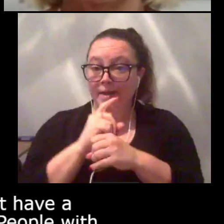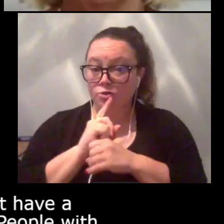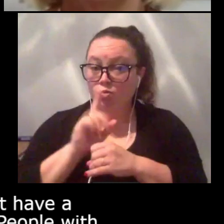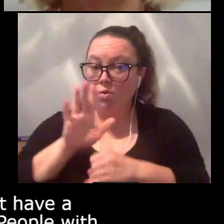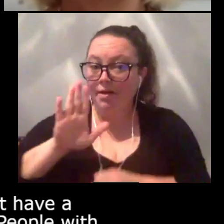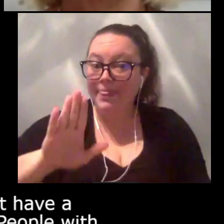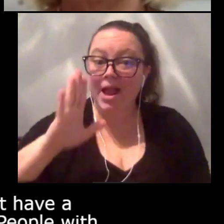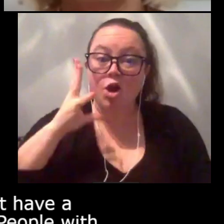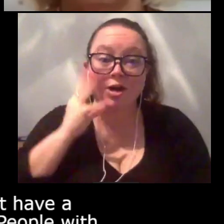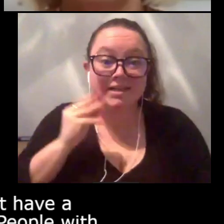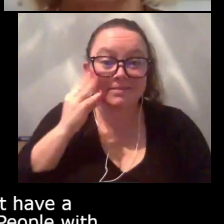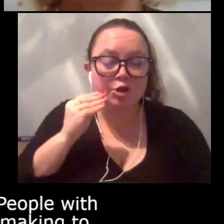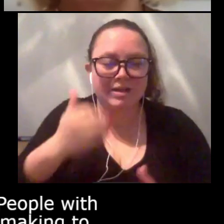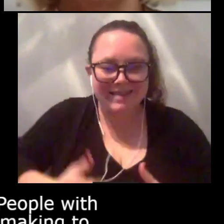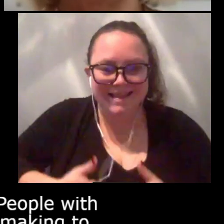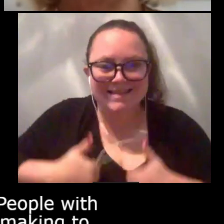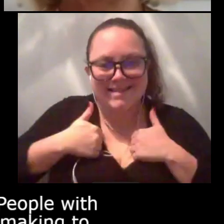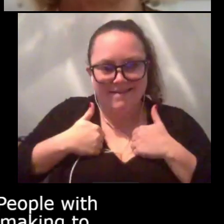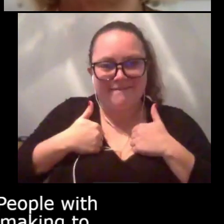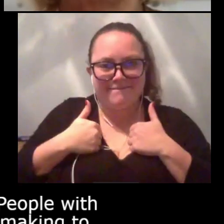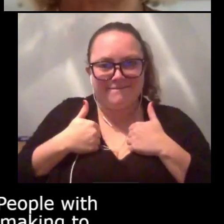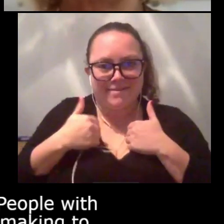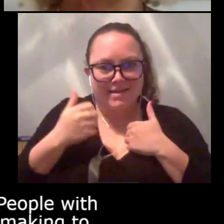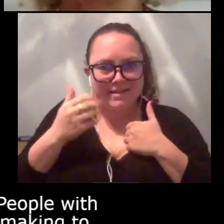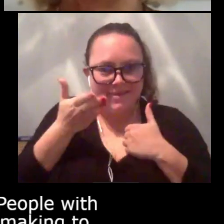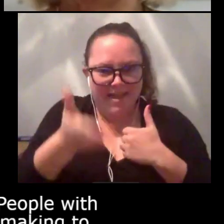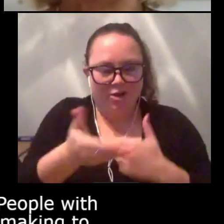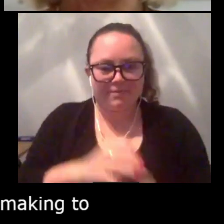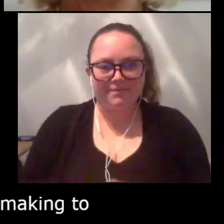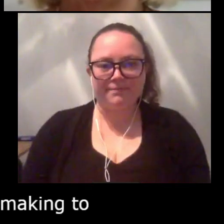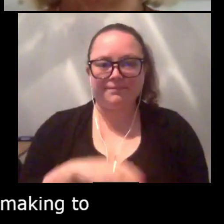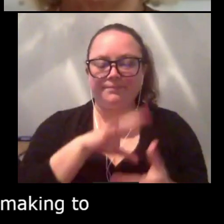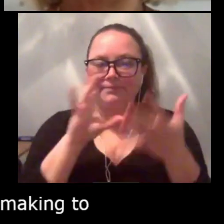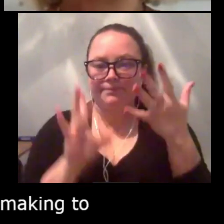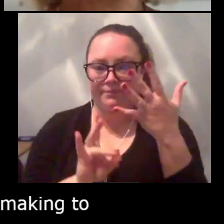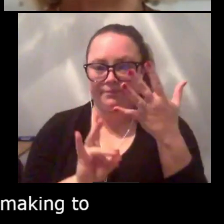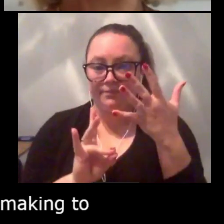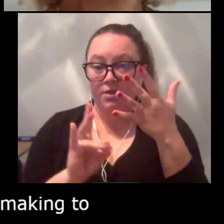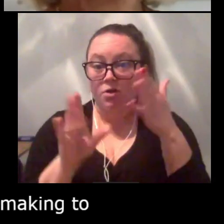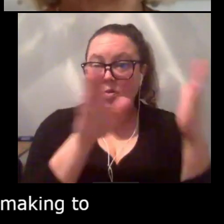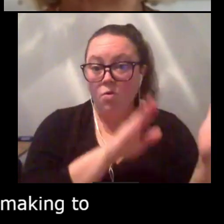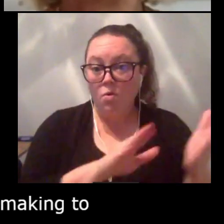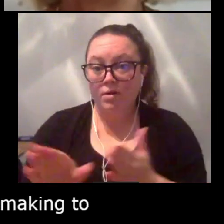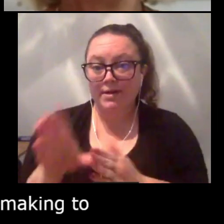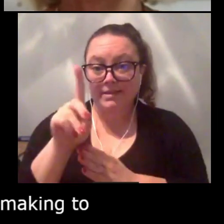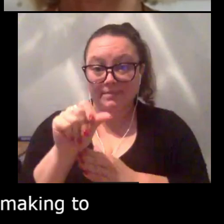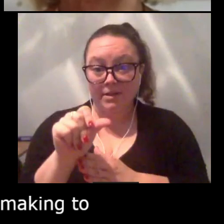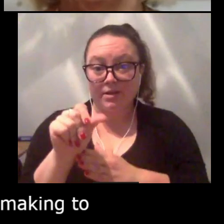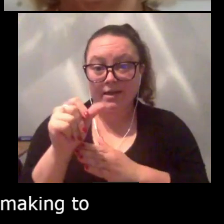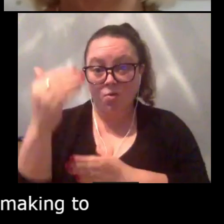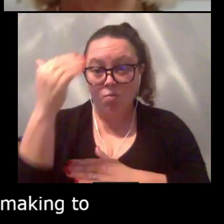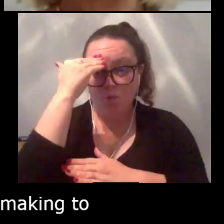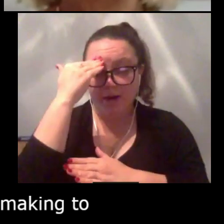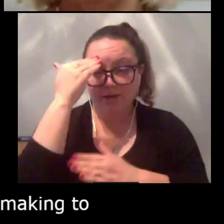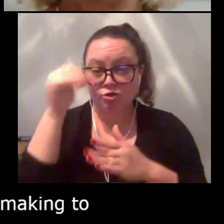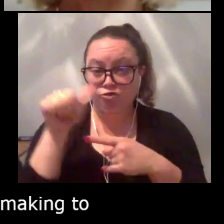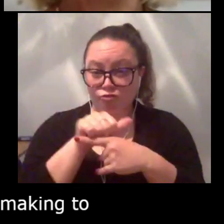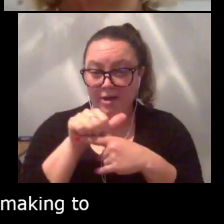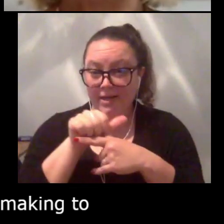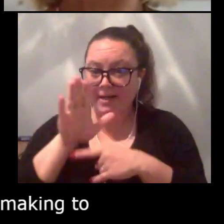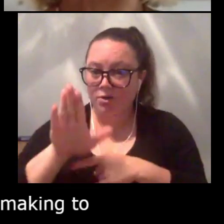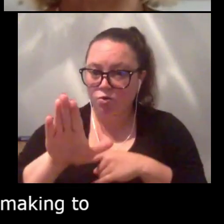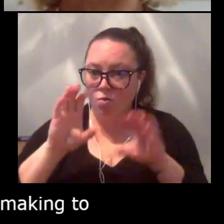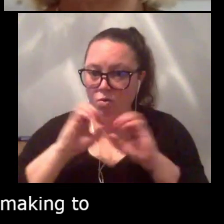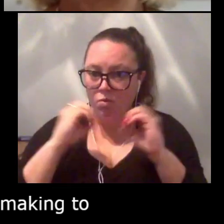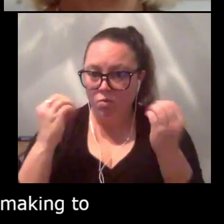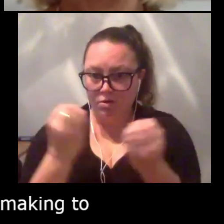there. Number 7 is to organize disability awareness training in your organization. That means